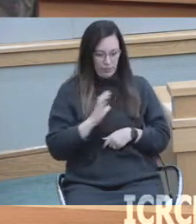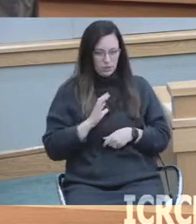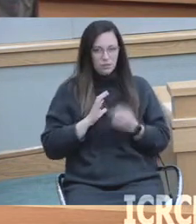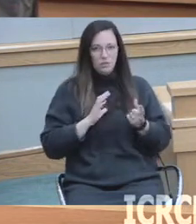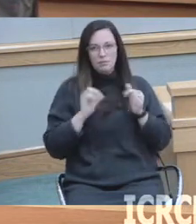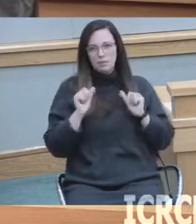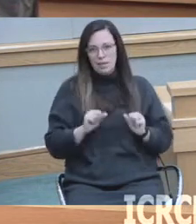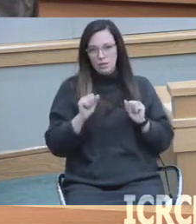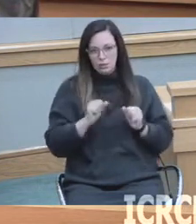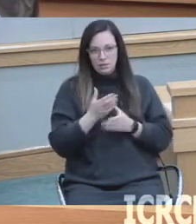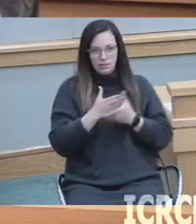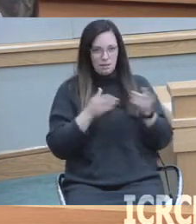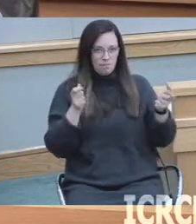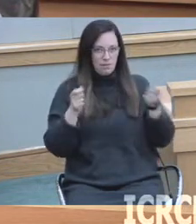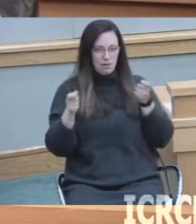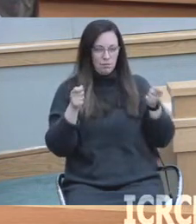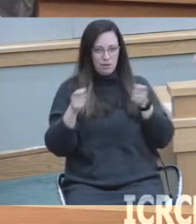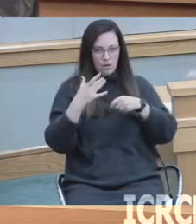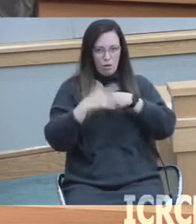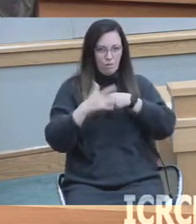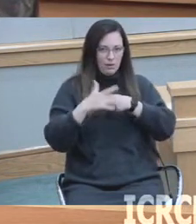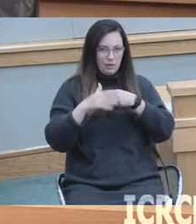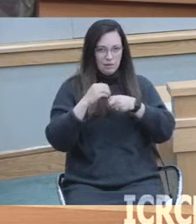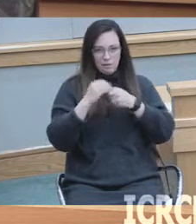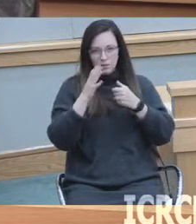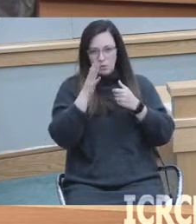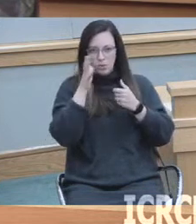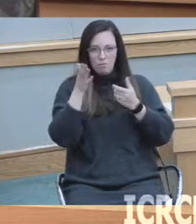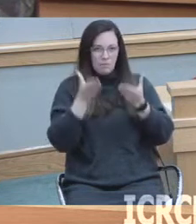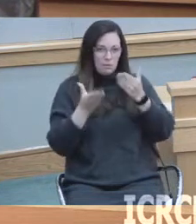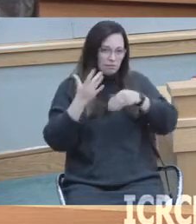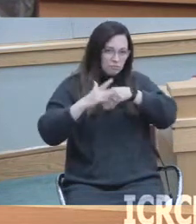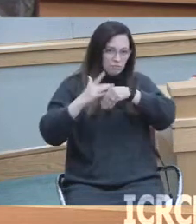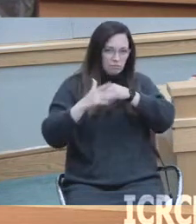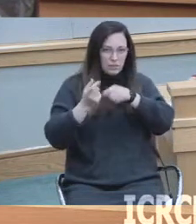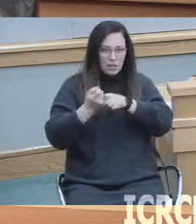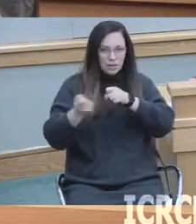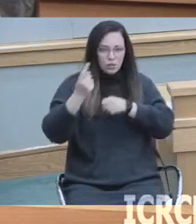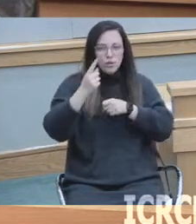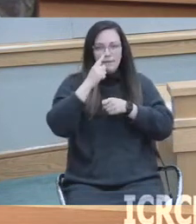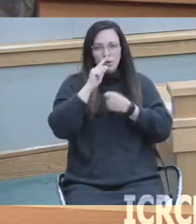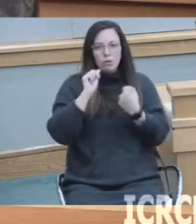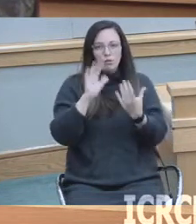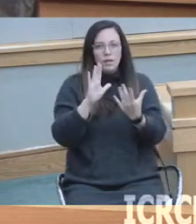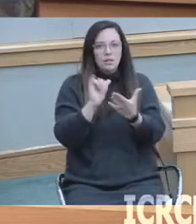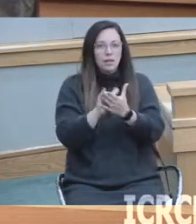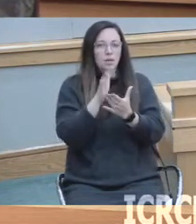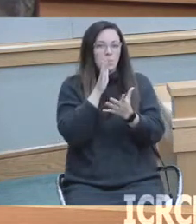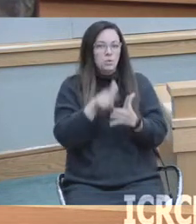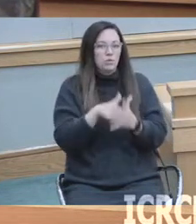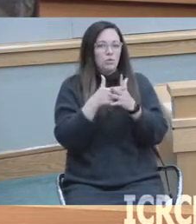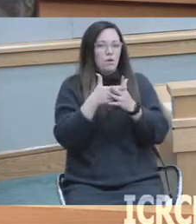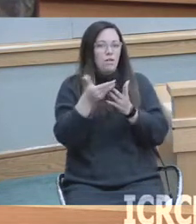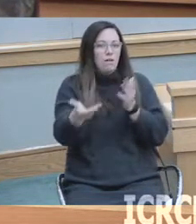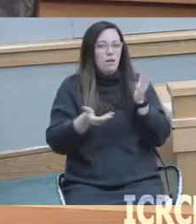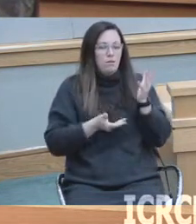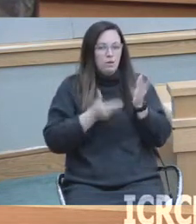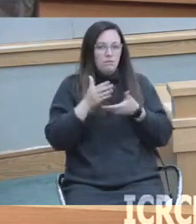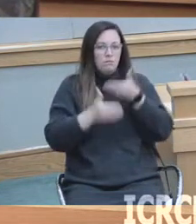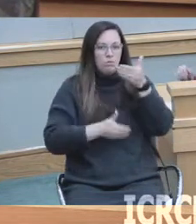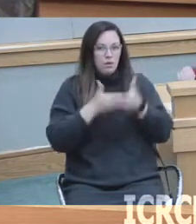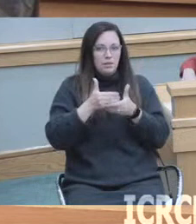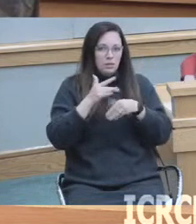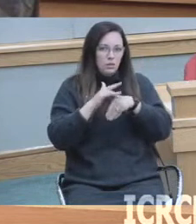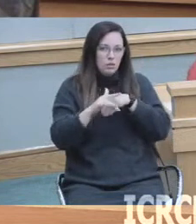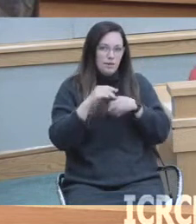some management openings that are going to occur early next year. And to address that, we're going to start the hiring process early